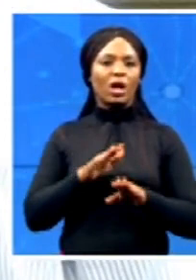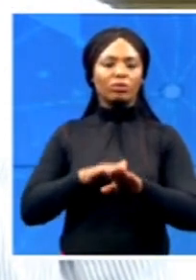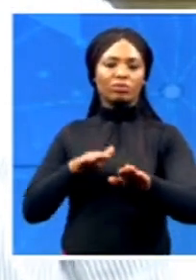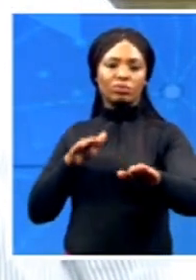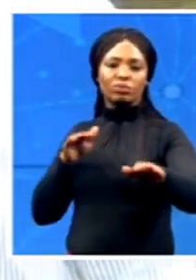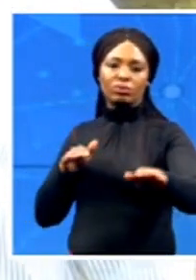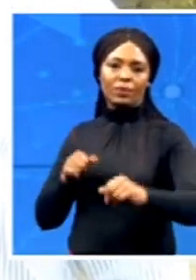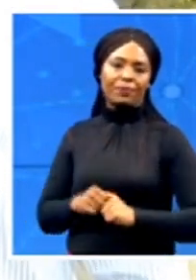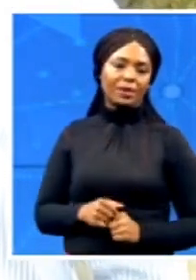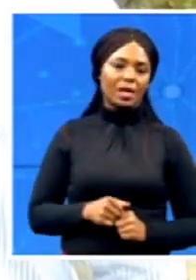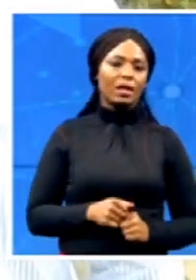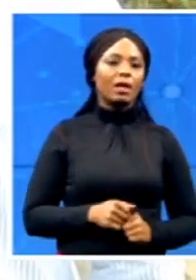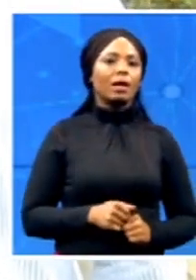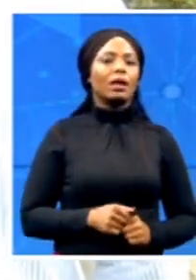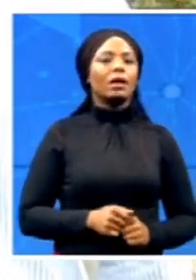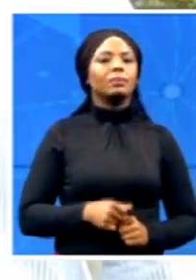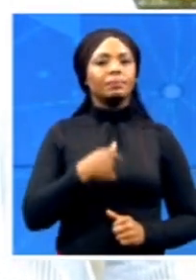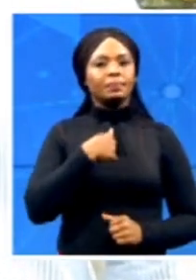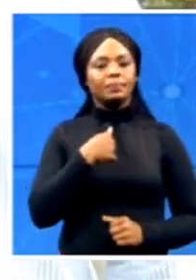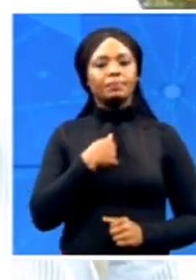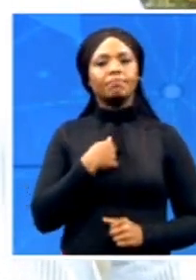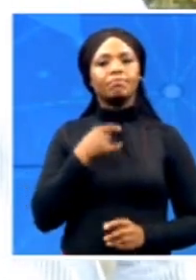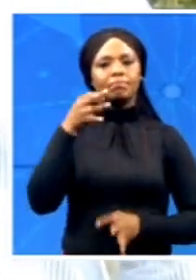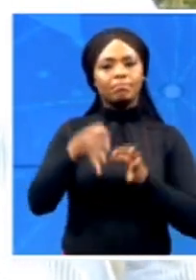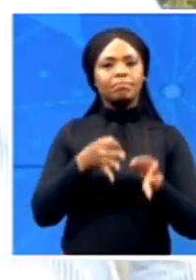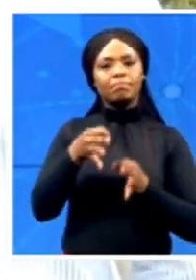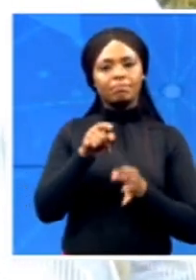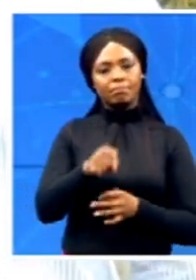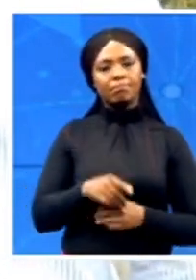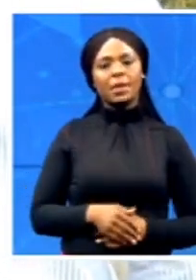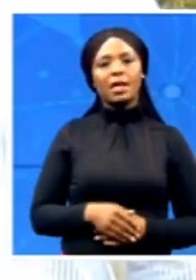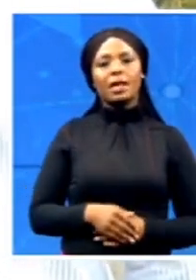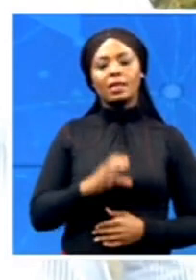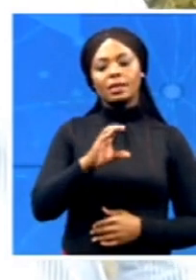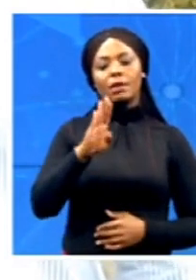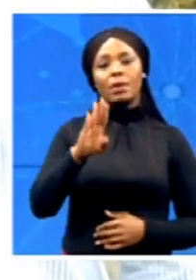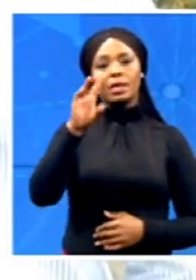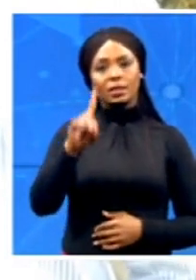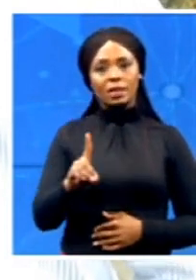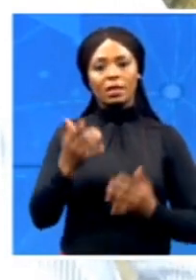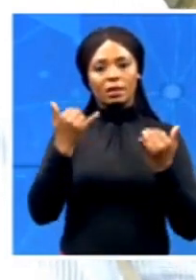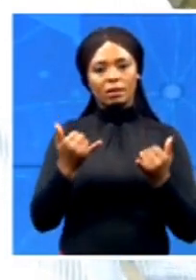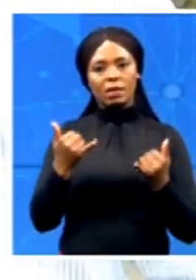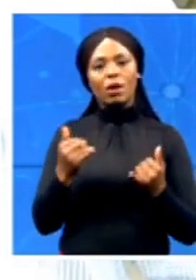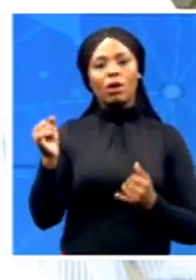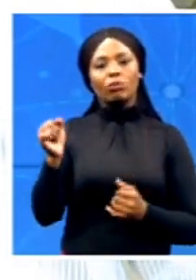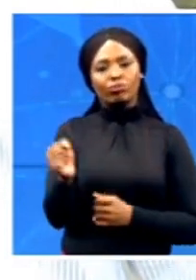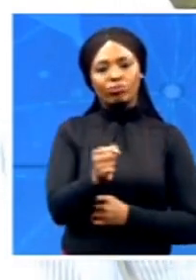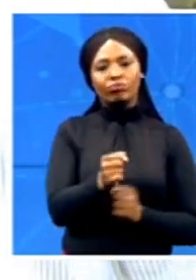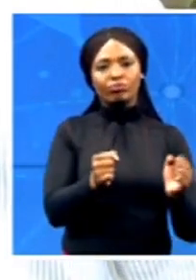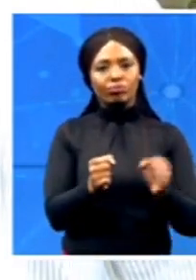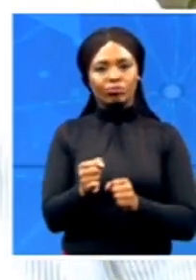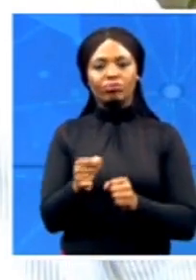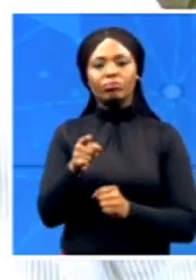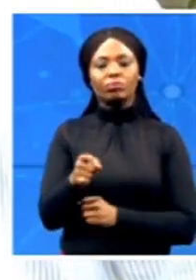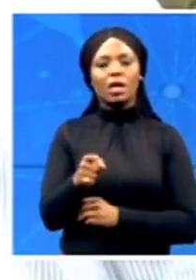the intersections here in the CBD, we are going to deploy our officers to ensure that they man